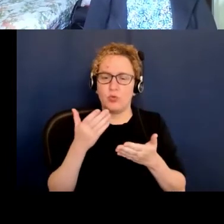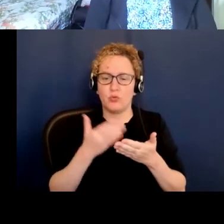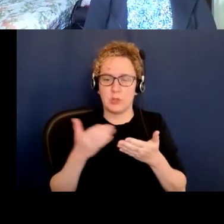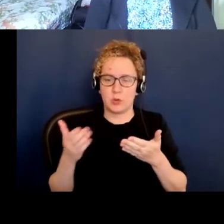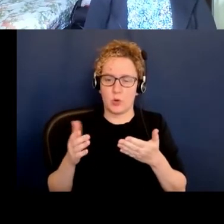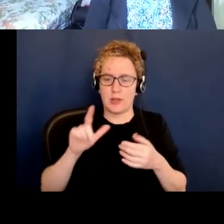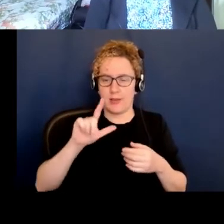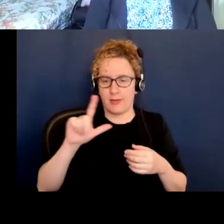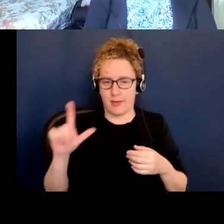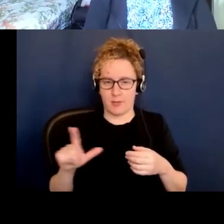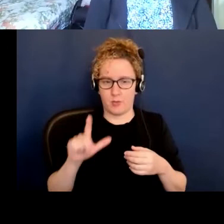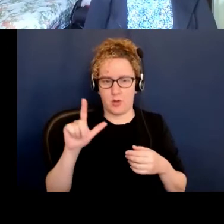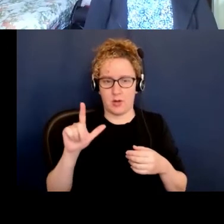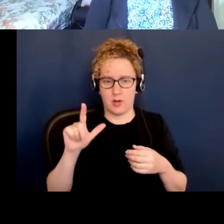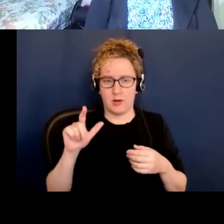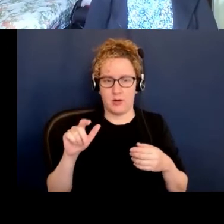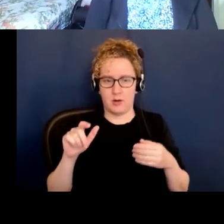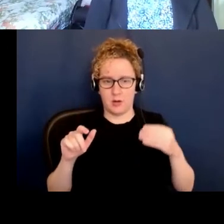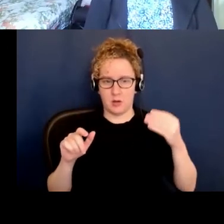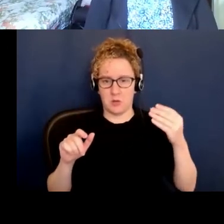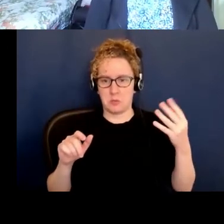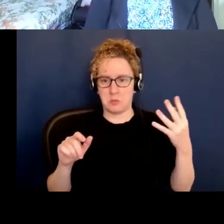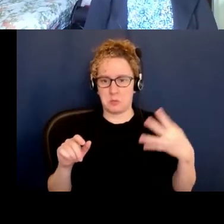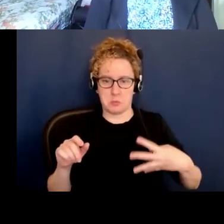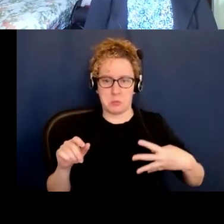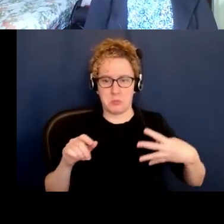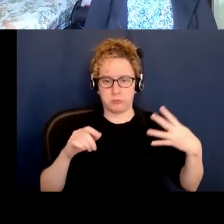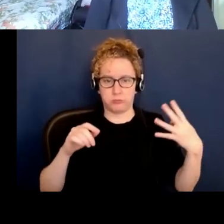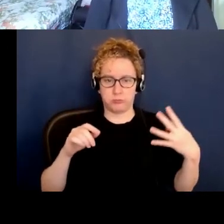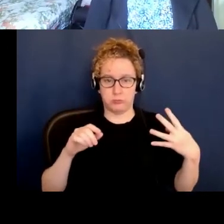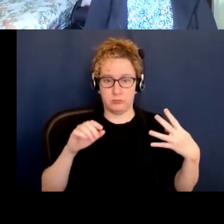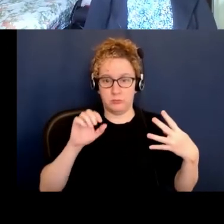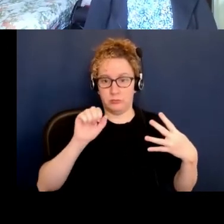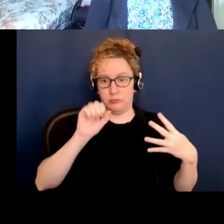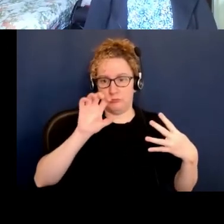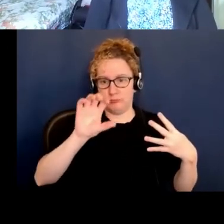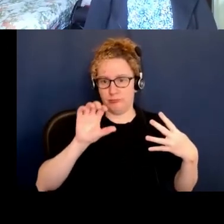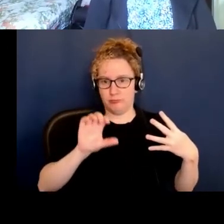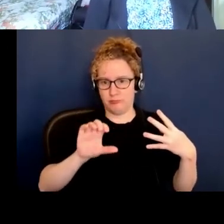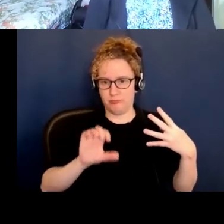library, which I have found quite amazing.